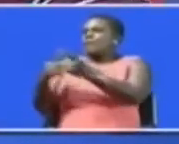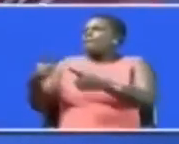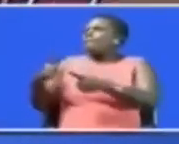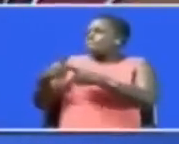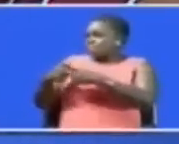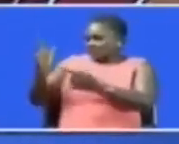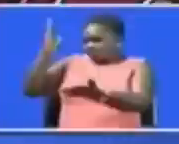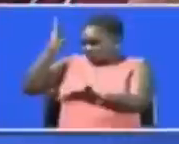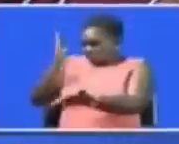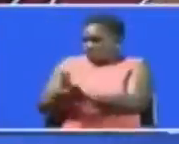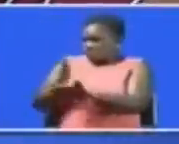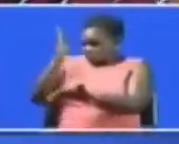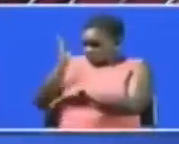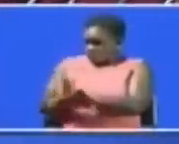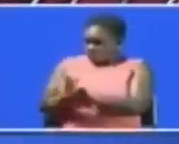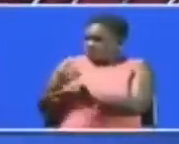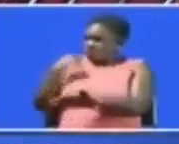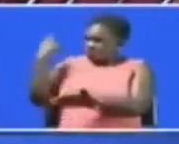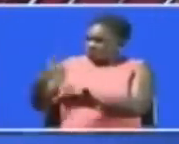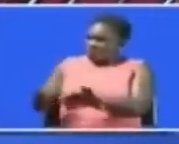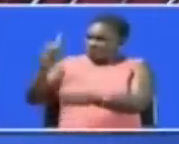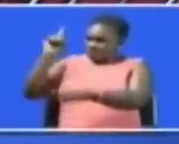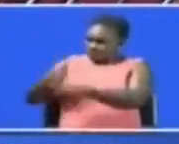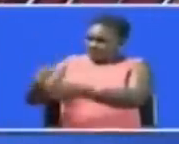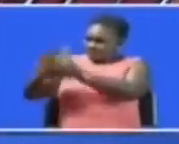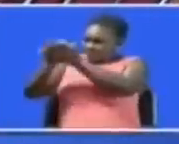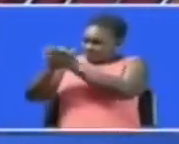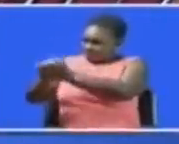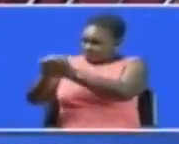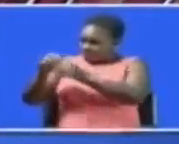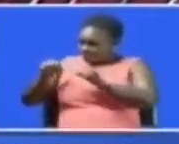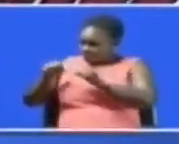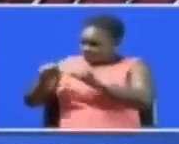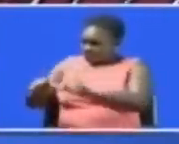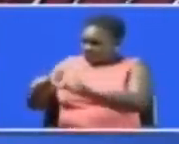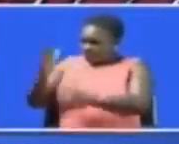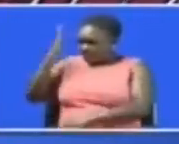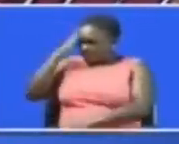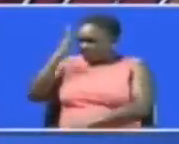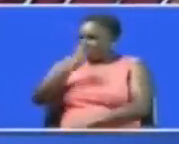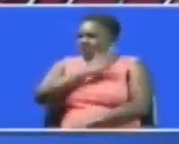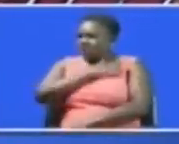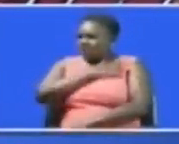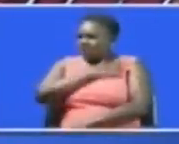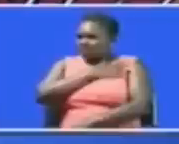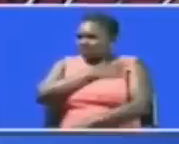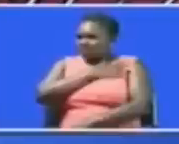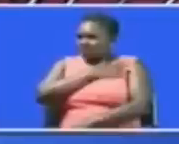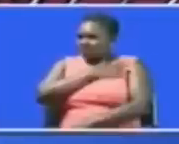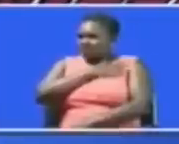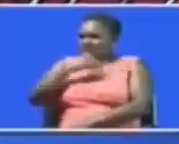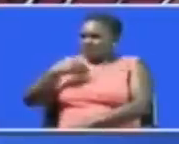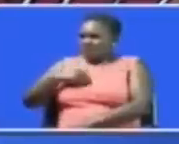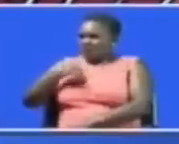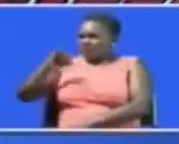But there's a reality check, though, that even when that handshake was going on, you know, in NASA that there's the